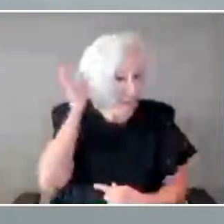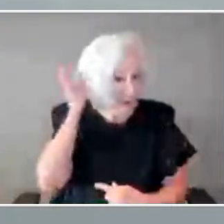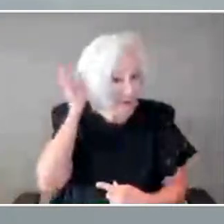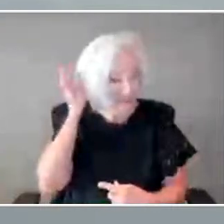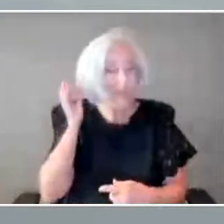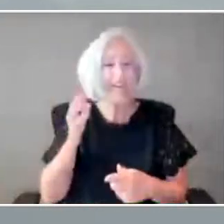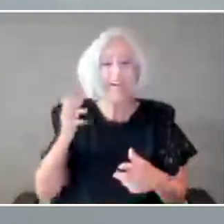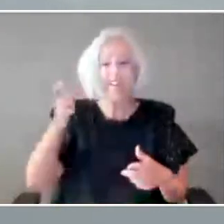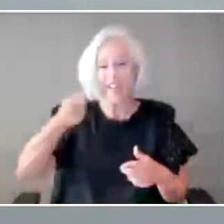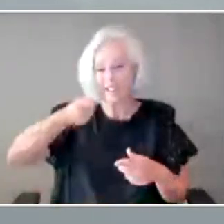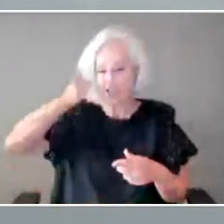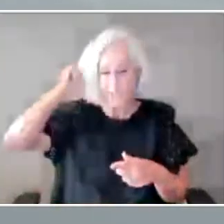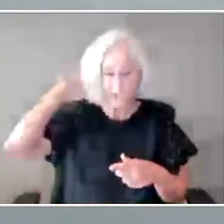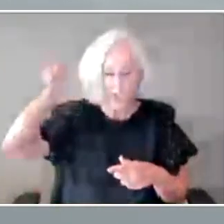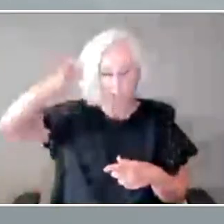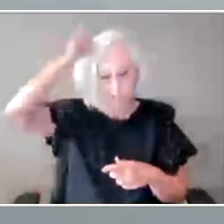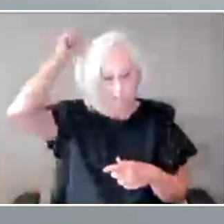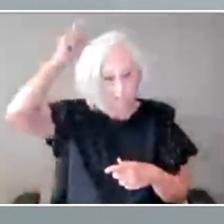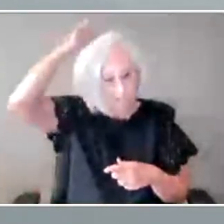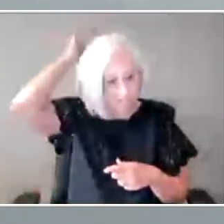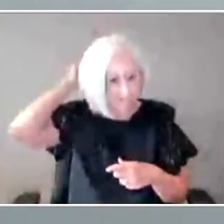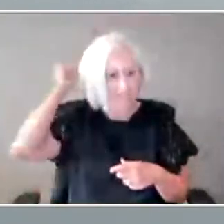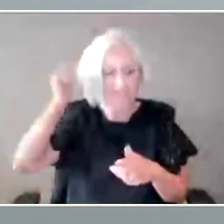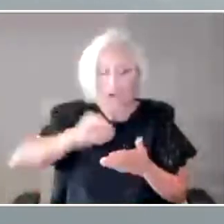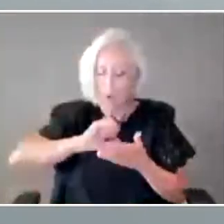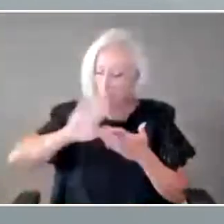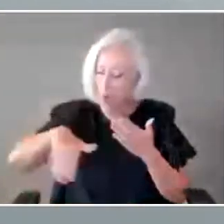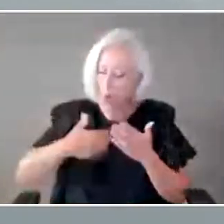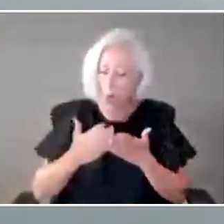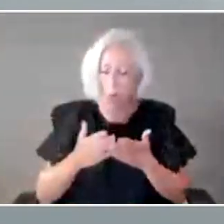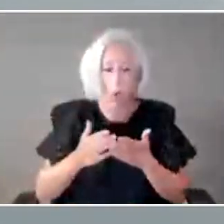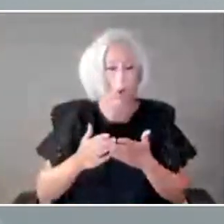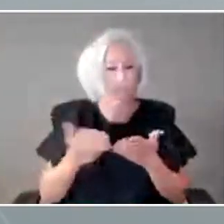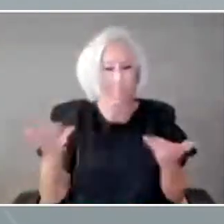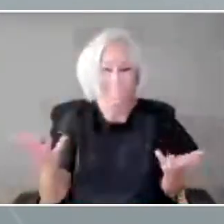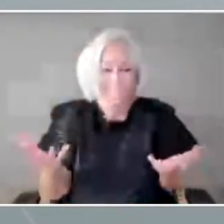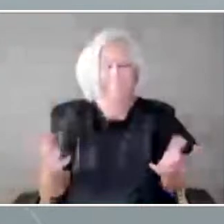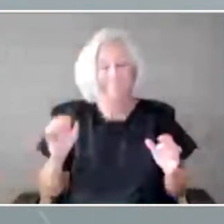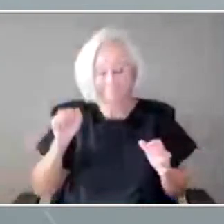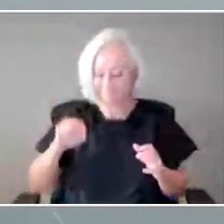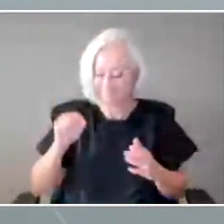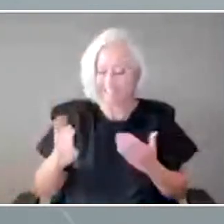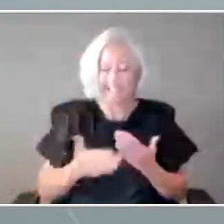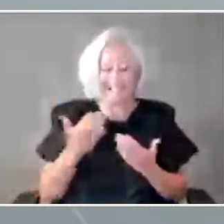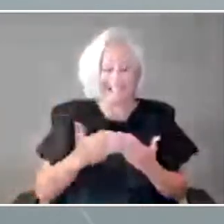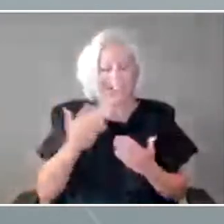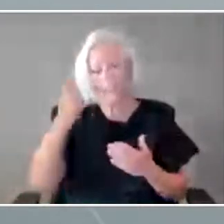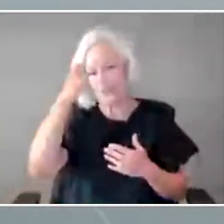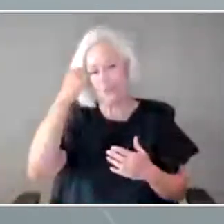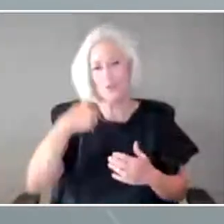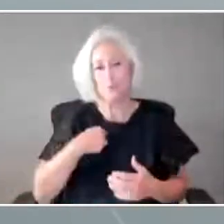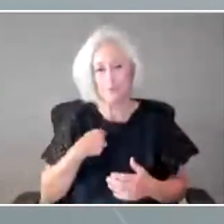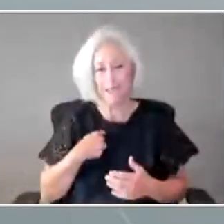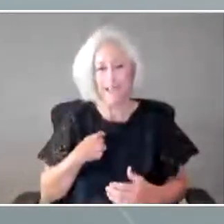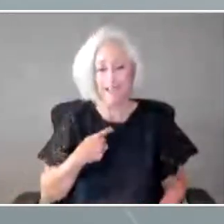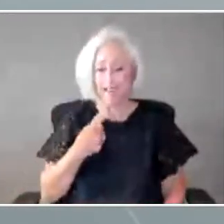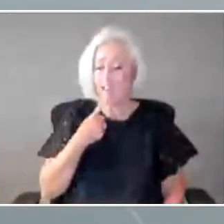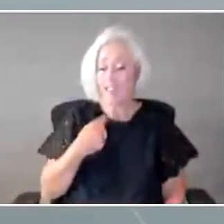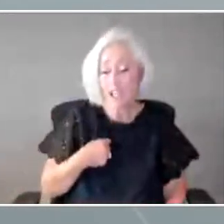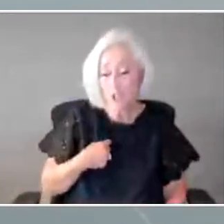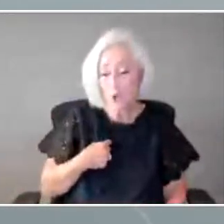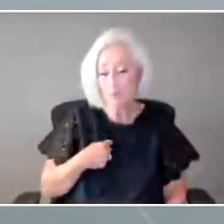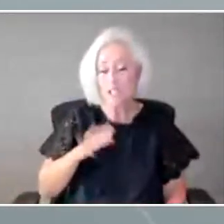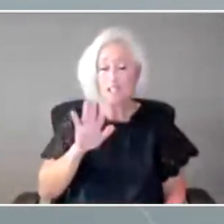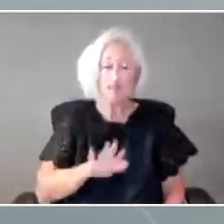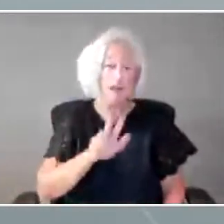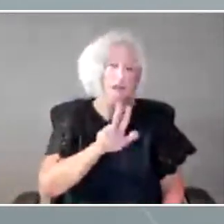you just took it all off of the driveway. Oh yeah, because it was just much easier. Because, I was told, if after about your third or fourth treatment,